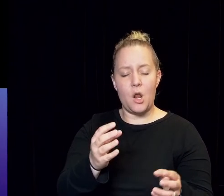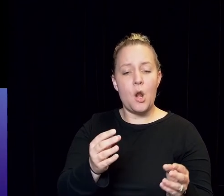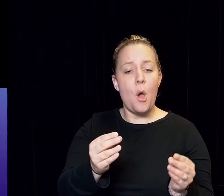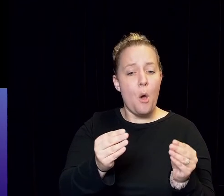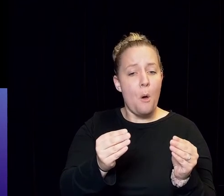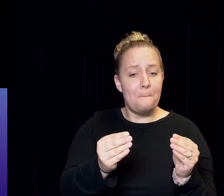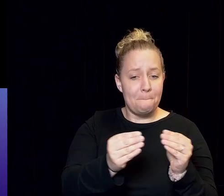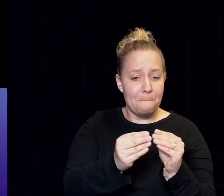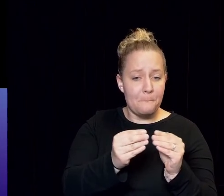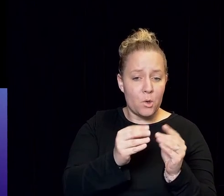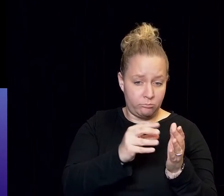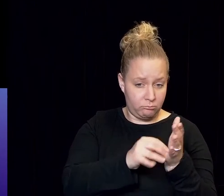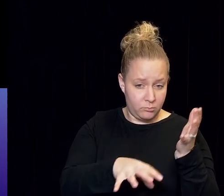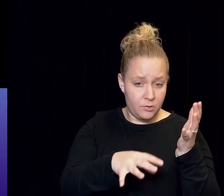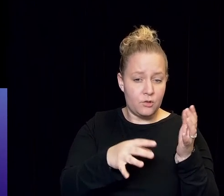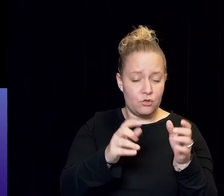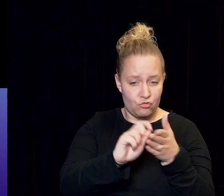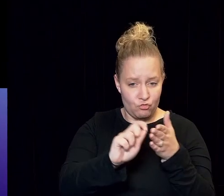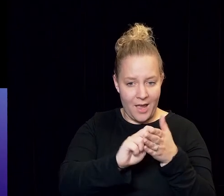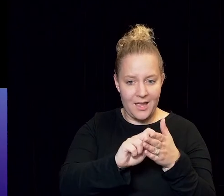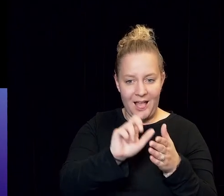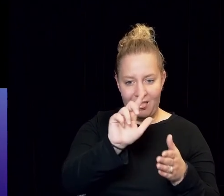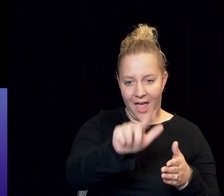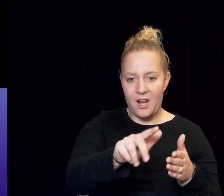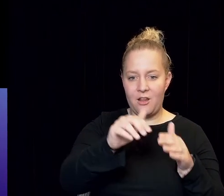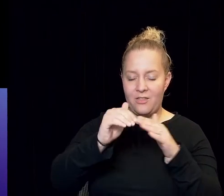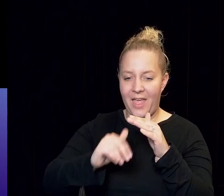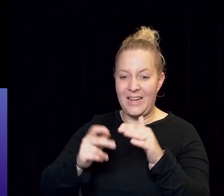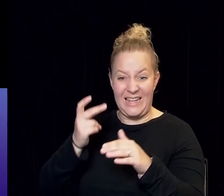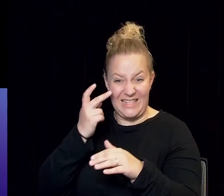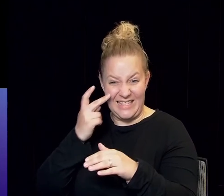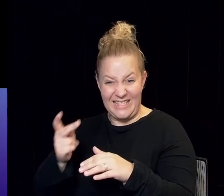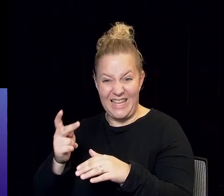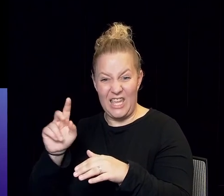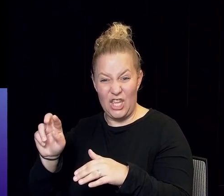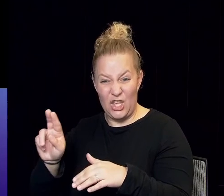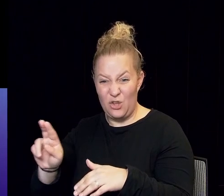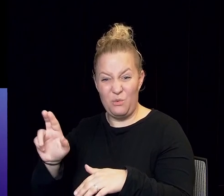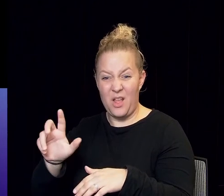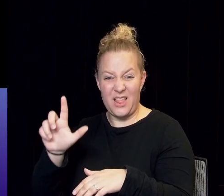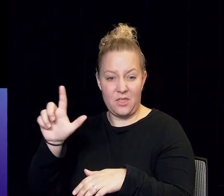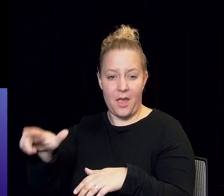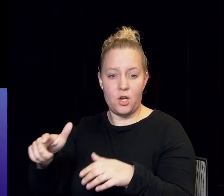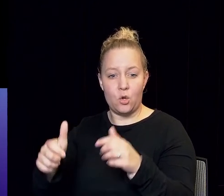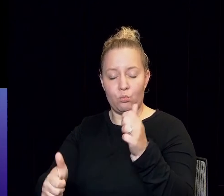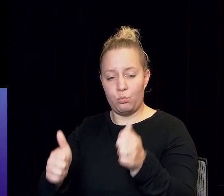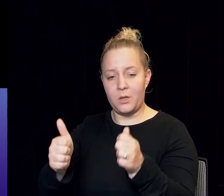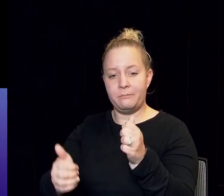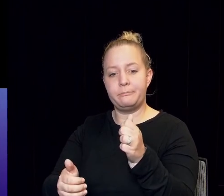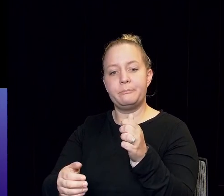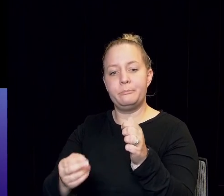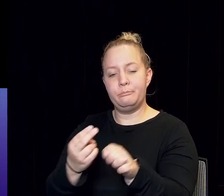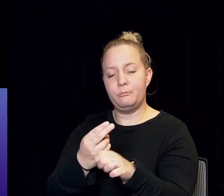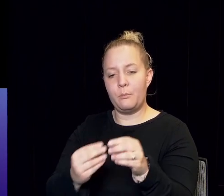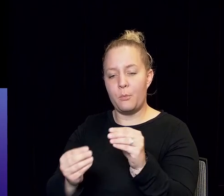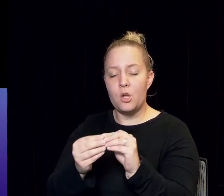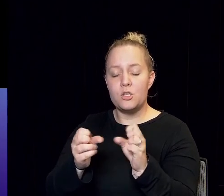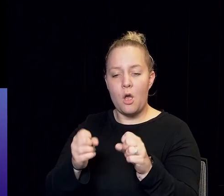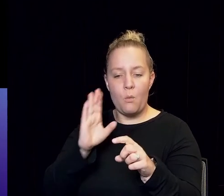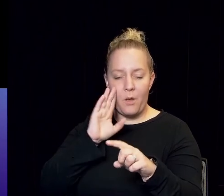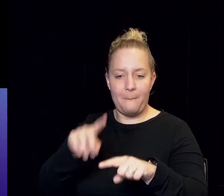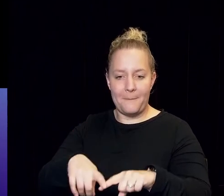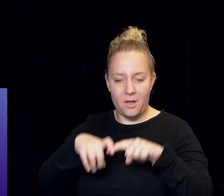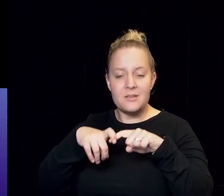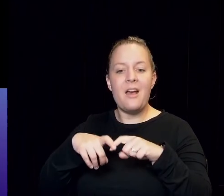than see you later when using instant messenger. So go ahead and pause the video, think about those for a moment, see if you can get the answer, and then resume the video to find